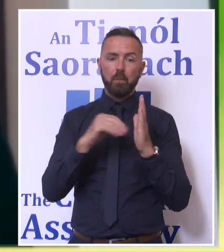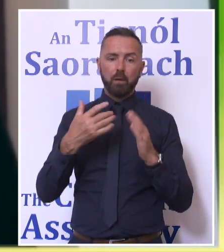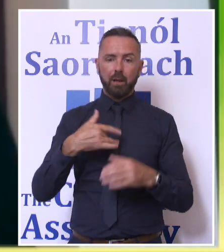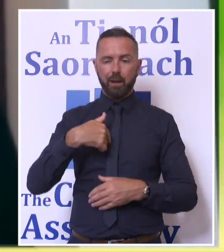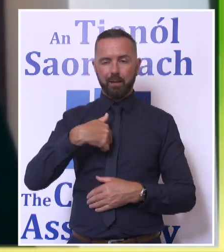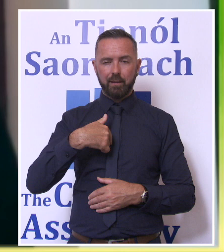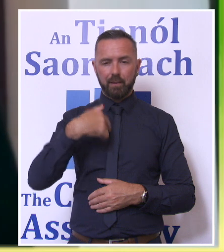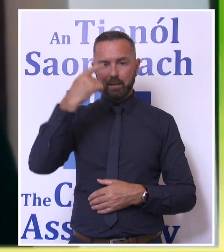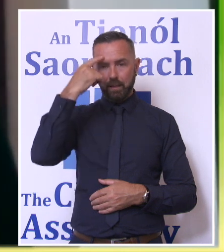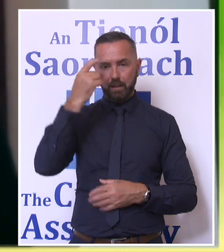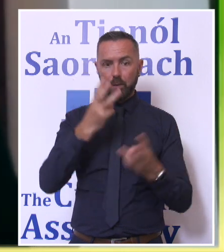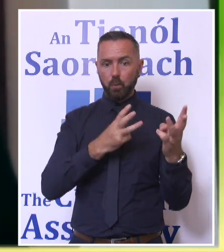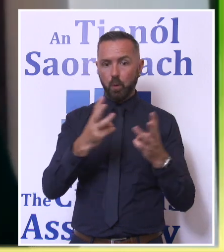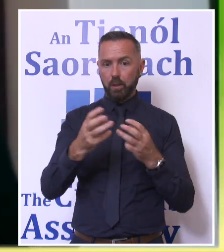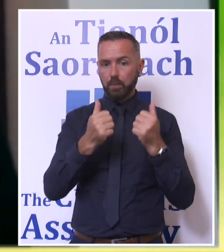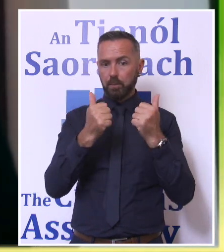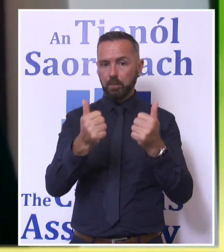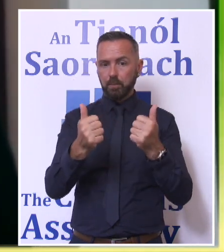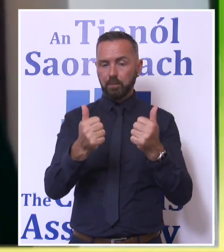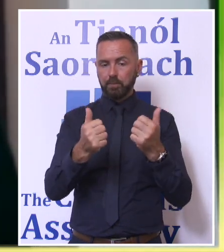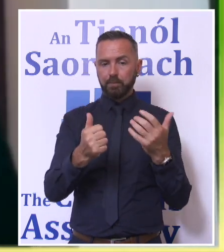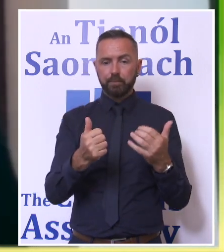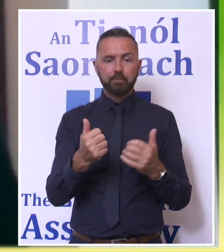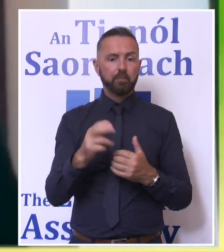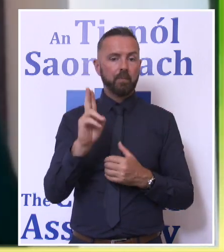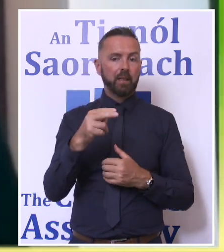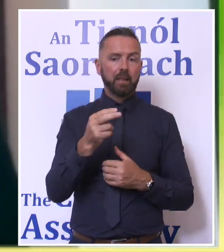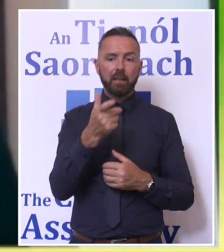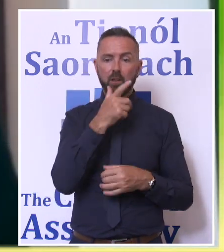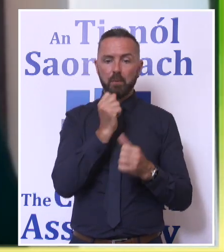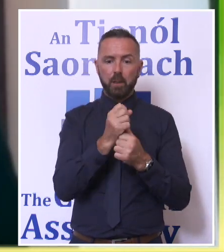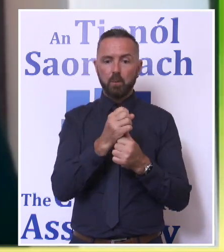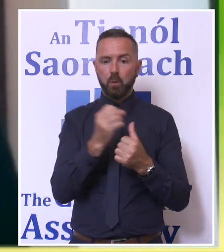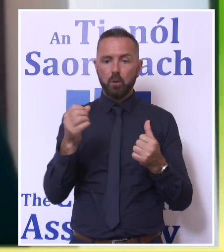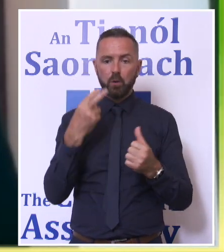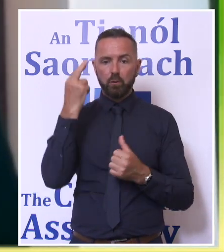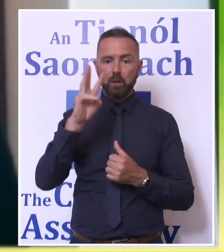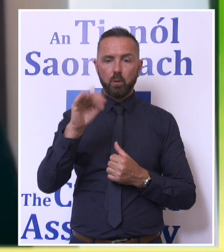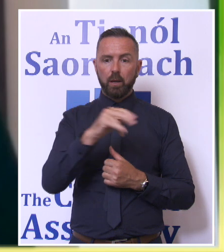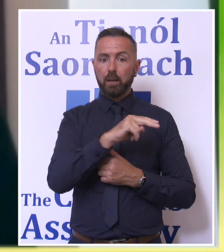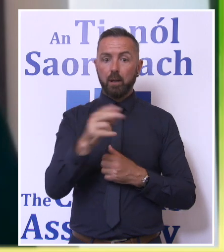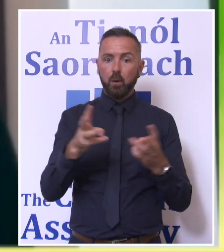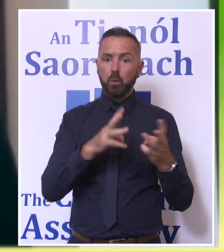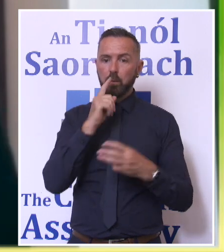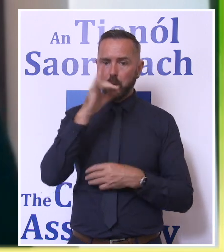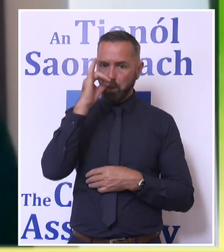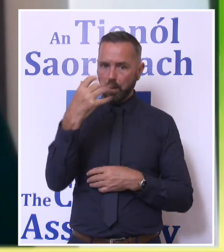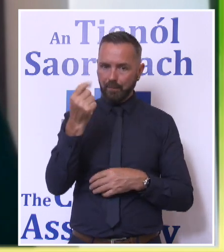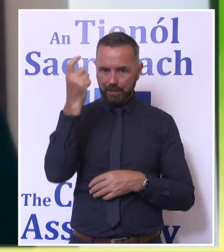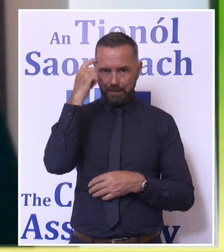it is working. I could point you to many reasons why. I think other reasons, but hopefully you've got a sense